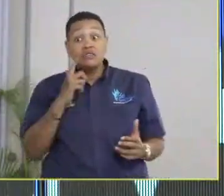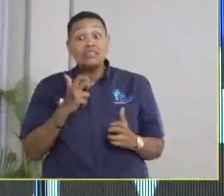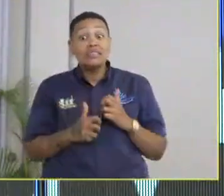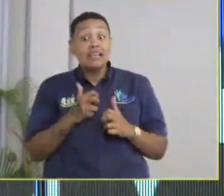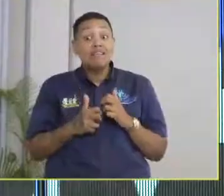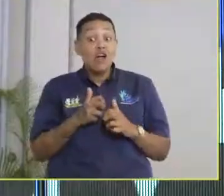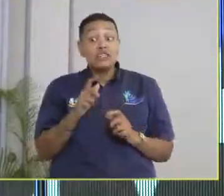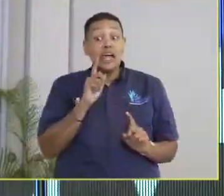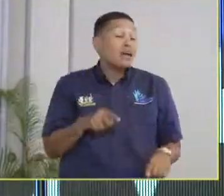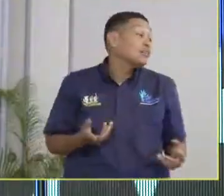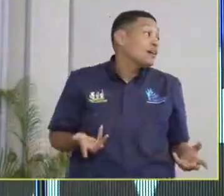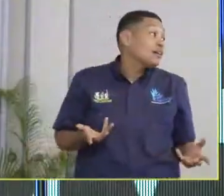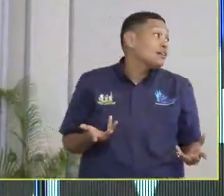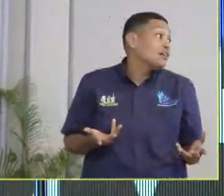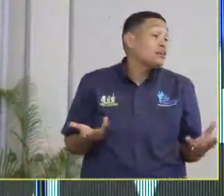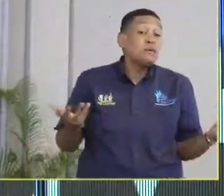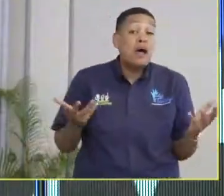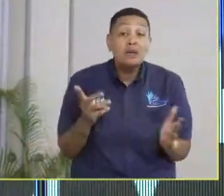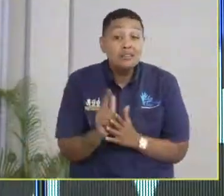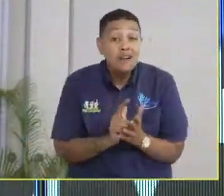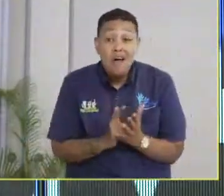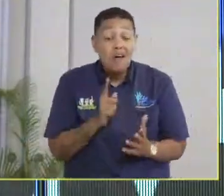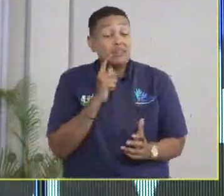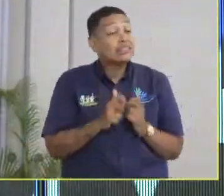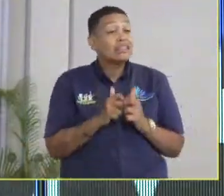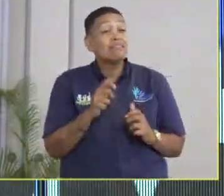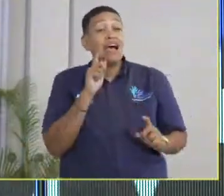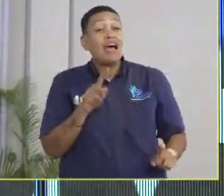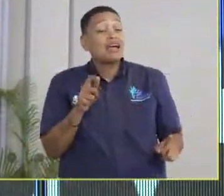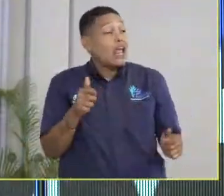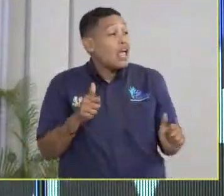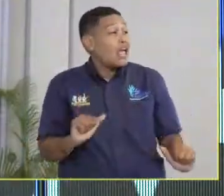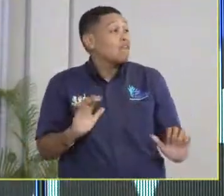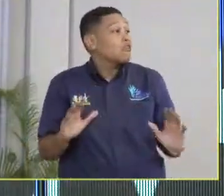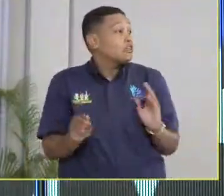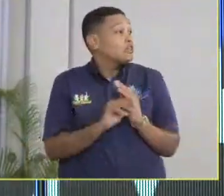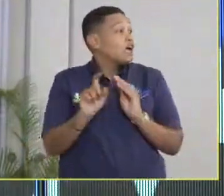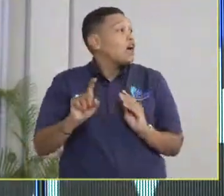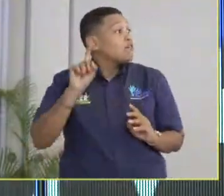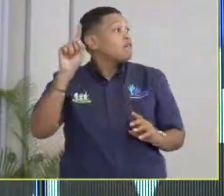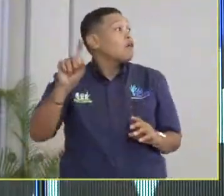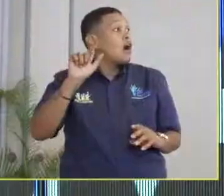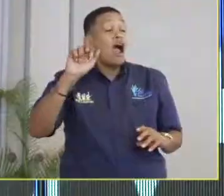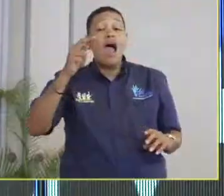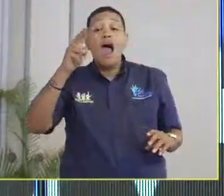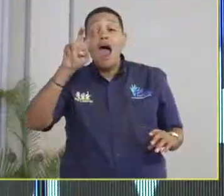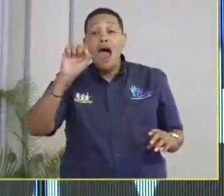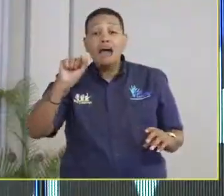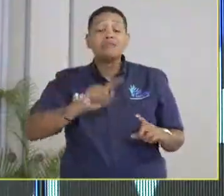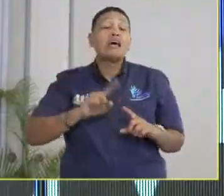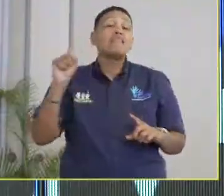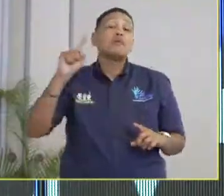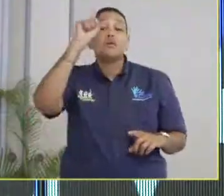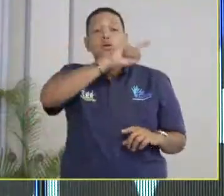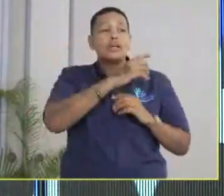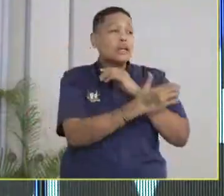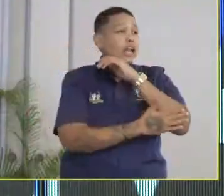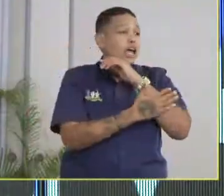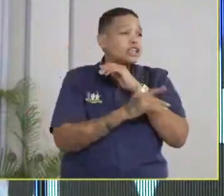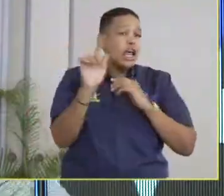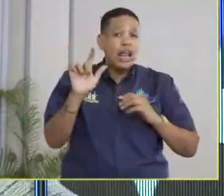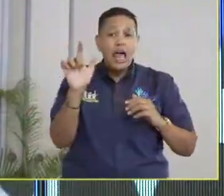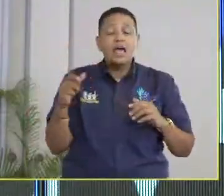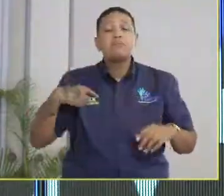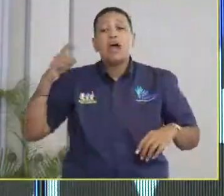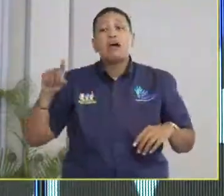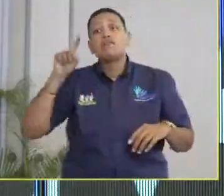difficult to answer. The efforts, you have to go to the archives, you have to go to the National Library, you have to go to